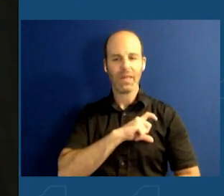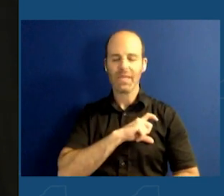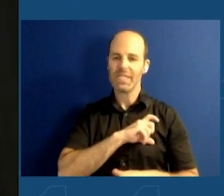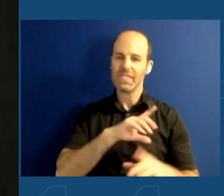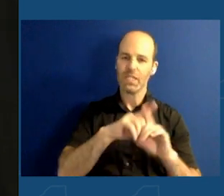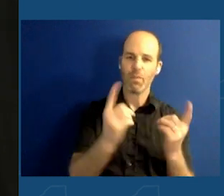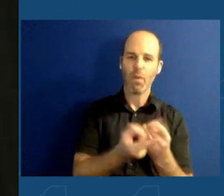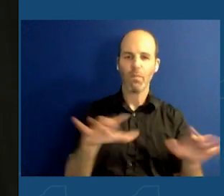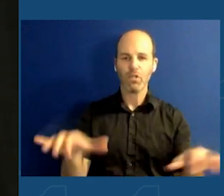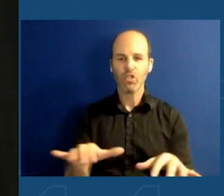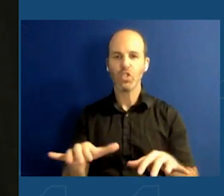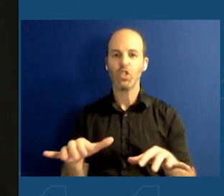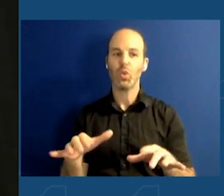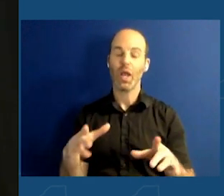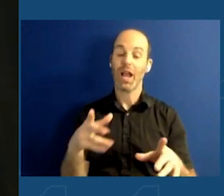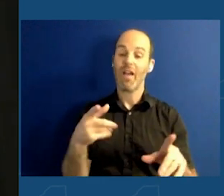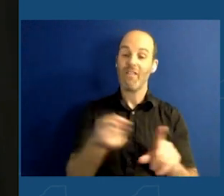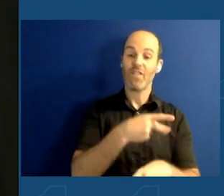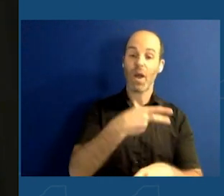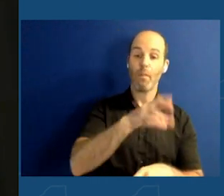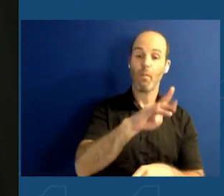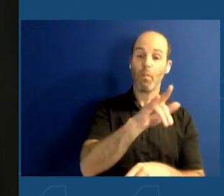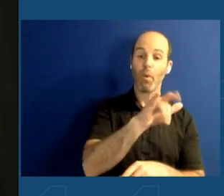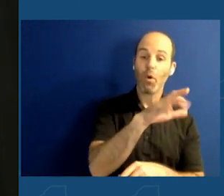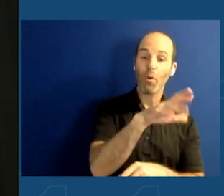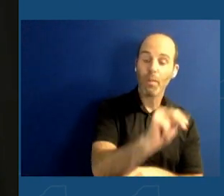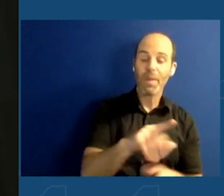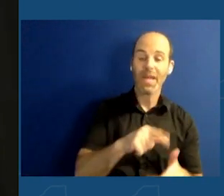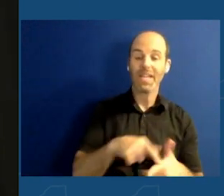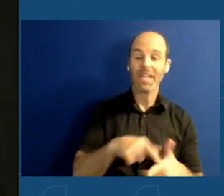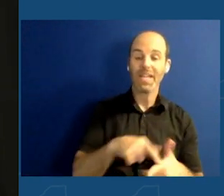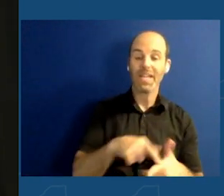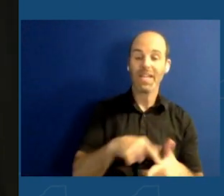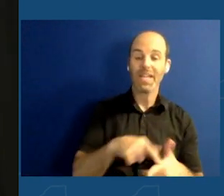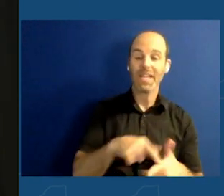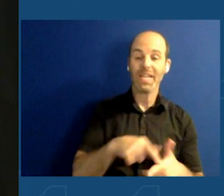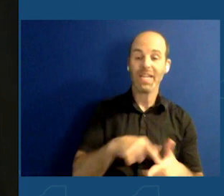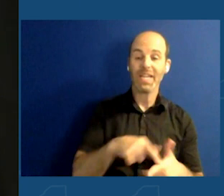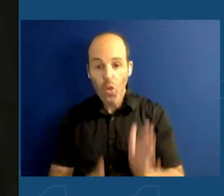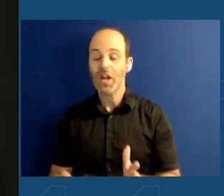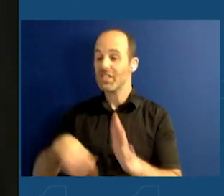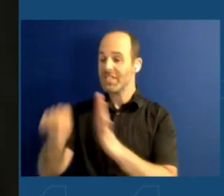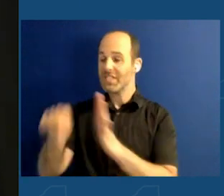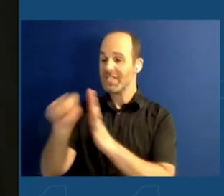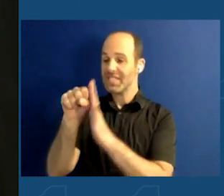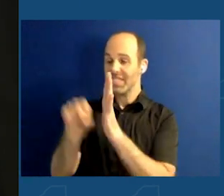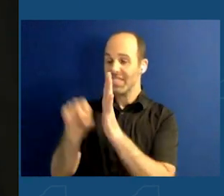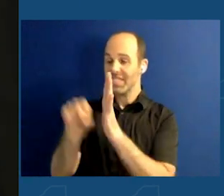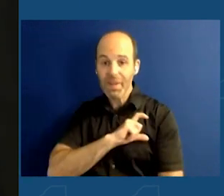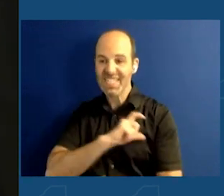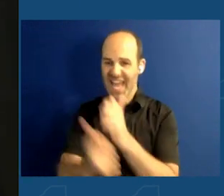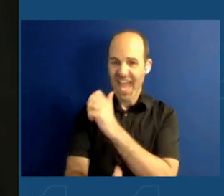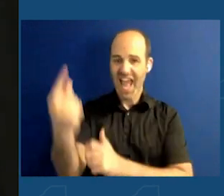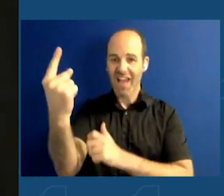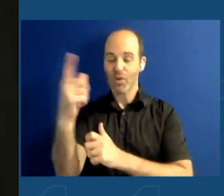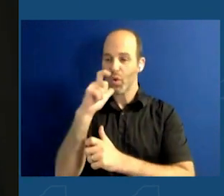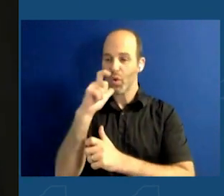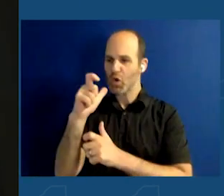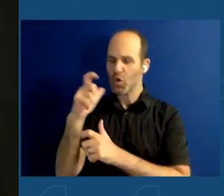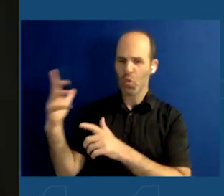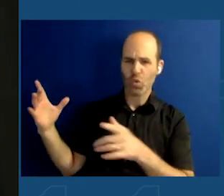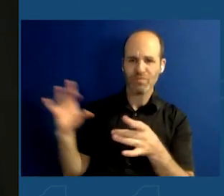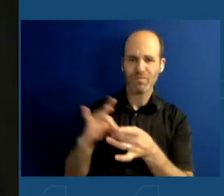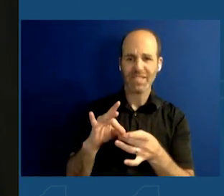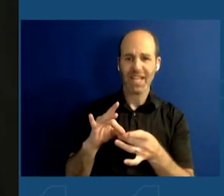from probation to district attorney's office, state police, everyone that comes in contact with illegal